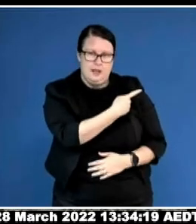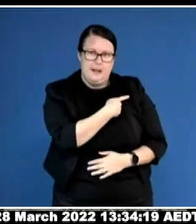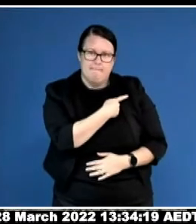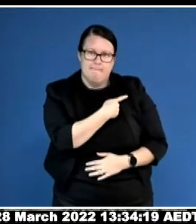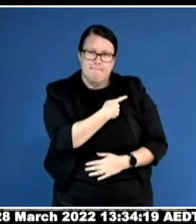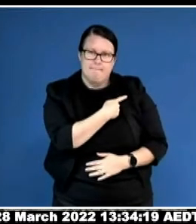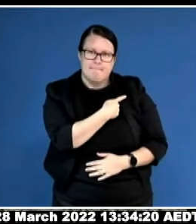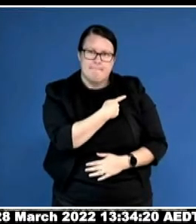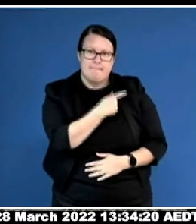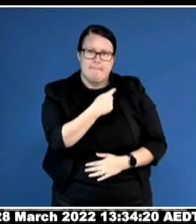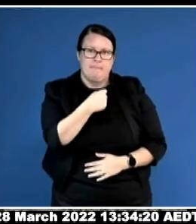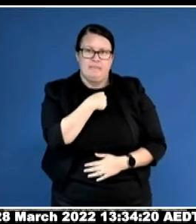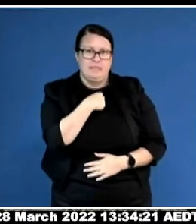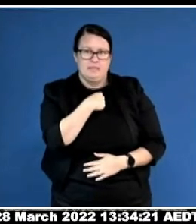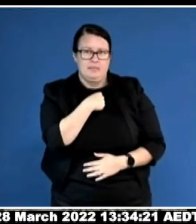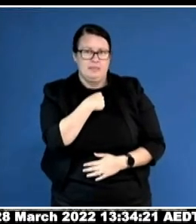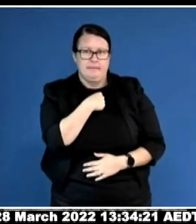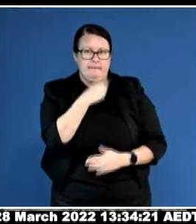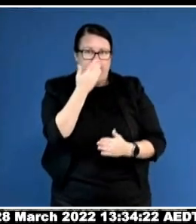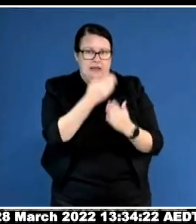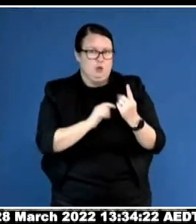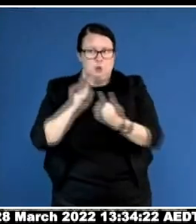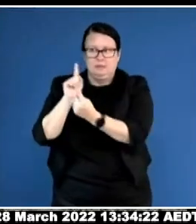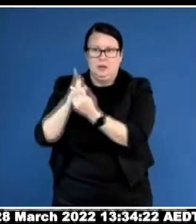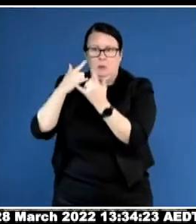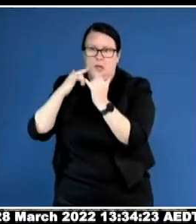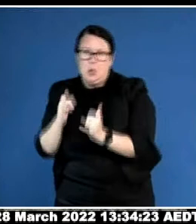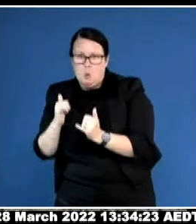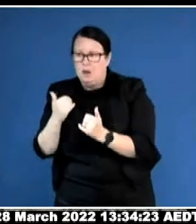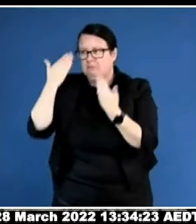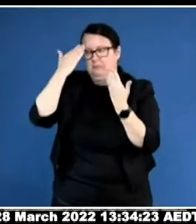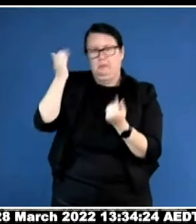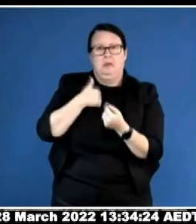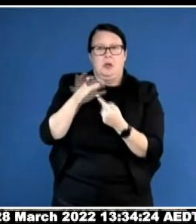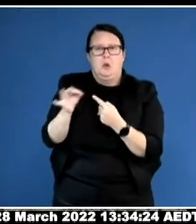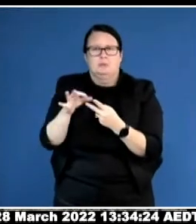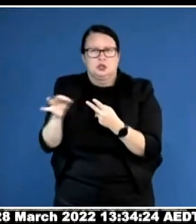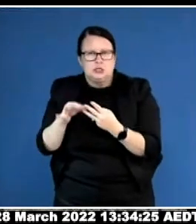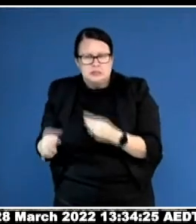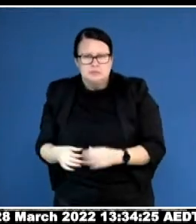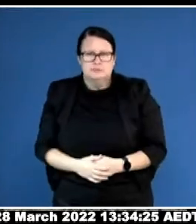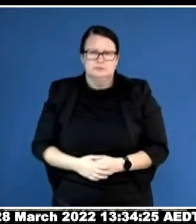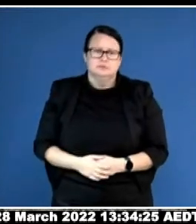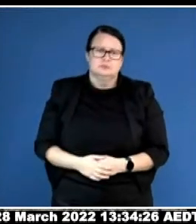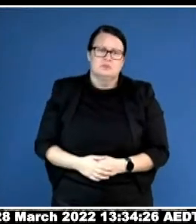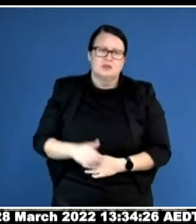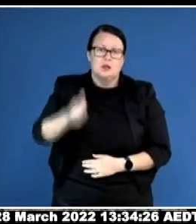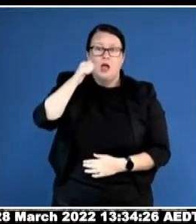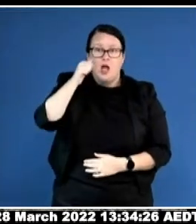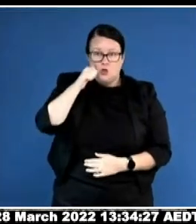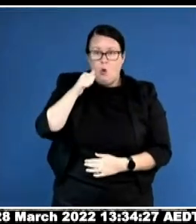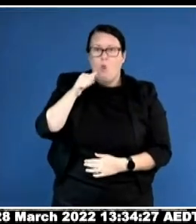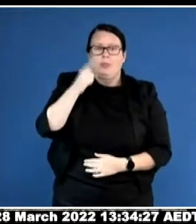I didn't get to meet with the lawyer around what my options were. I know there was one that was executing my grandmother's